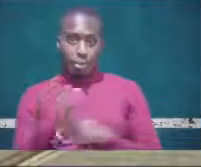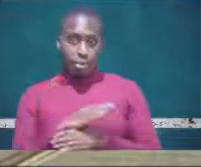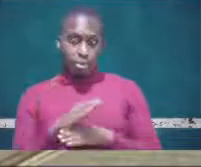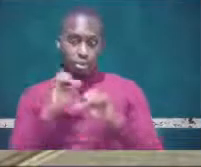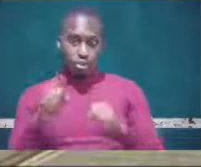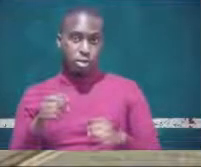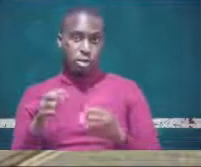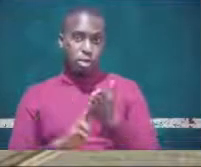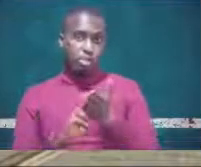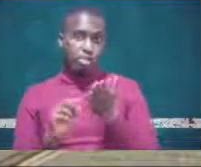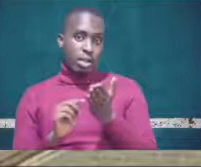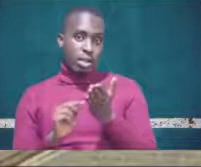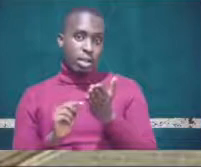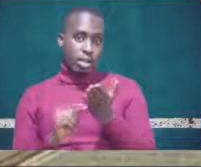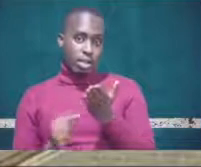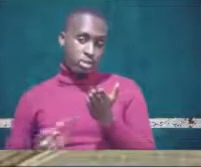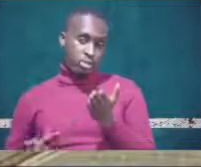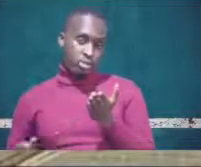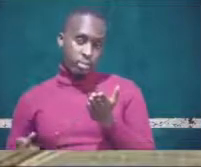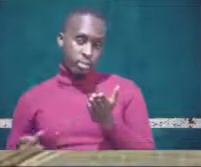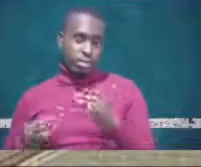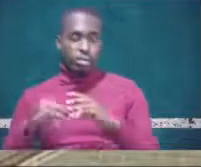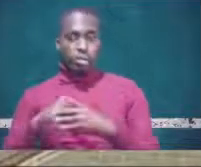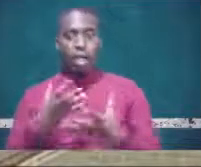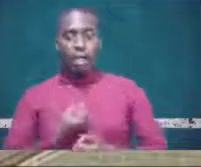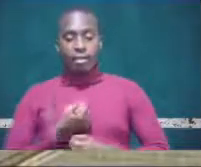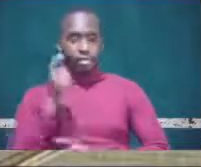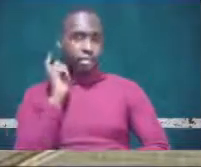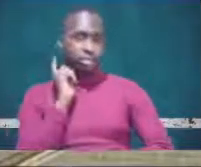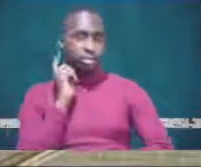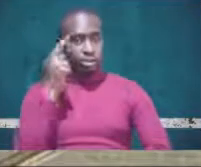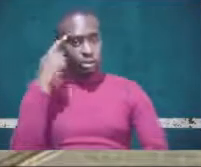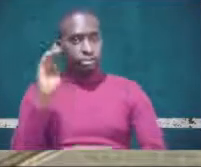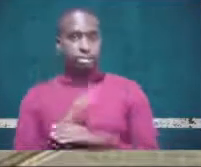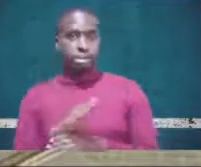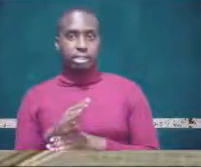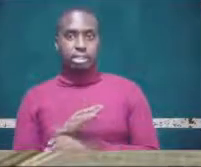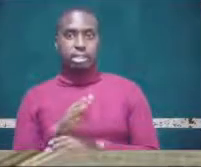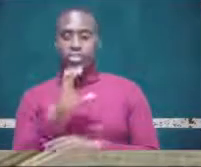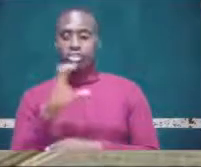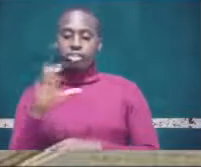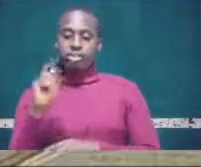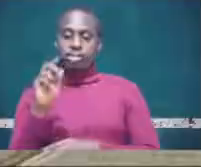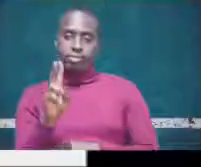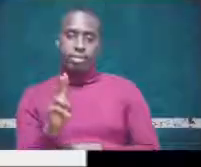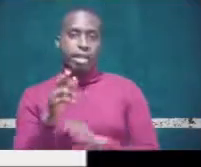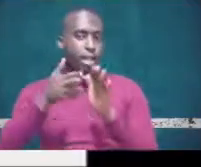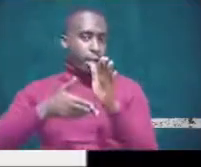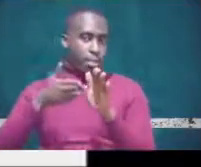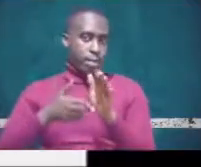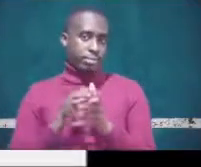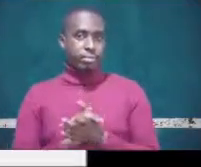apply technology in keeping the security of the business. The CCTV cameras, where I said it